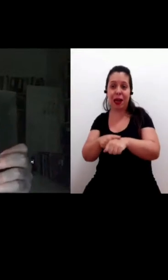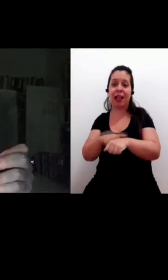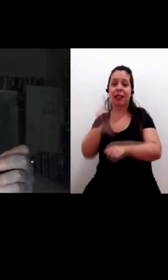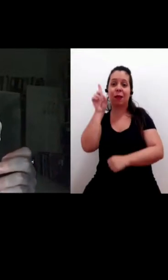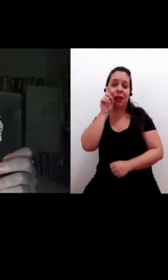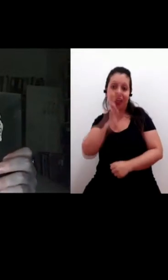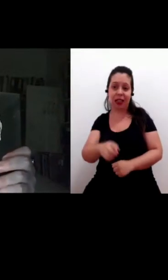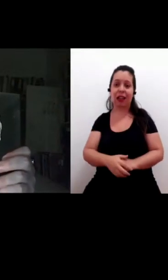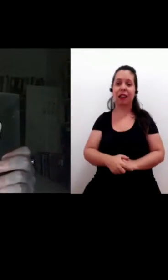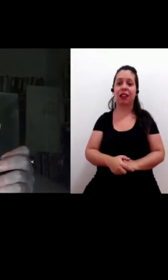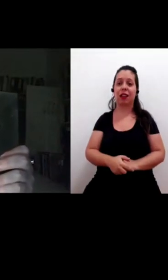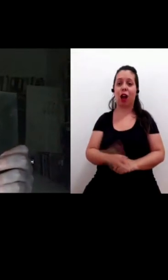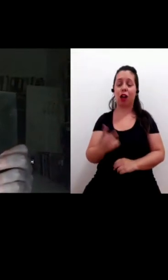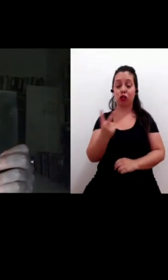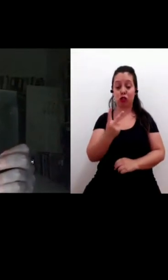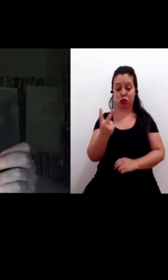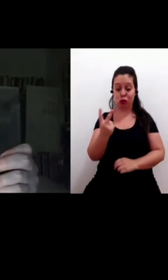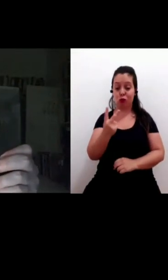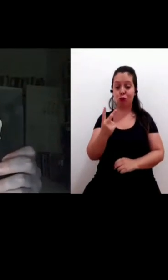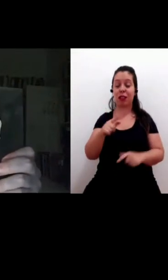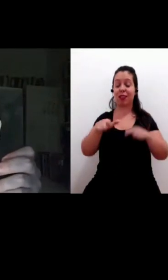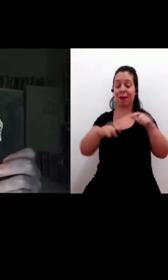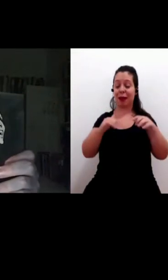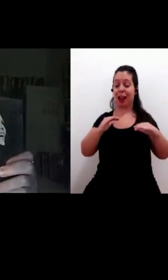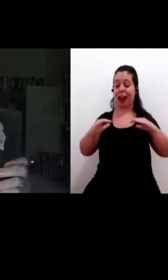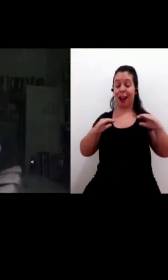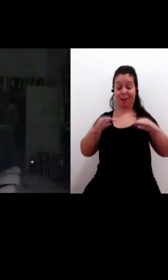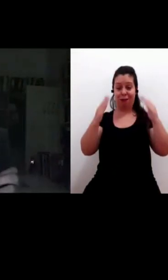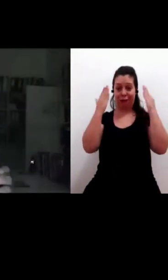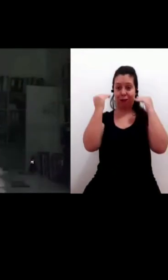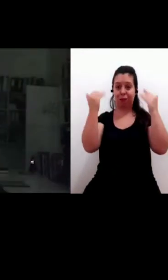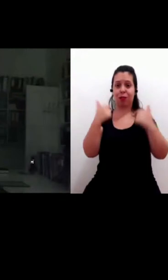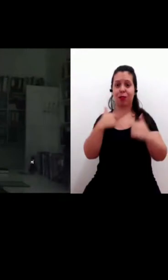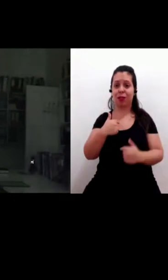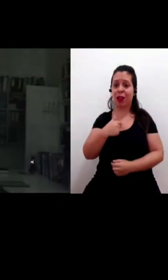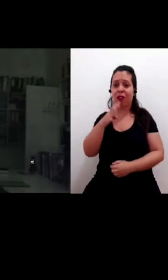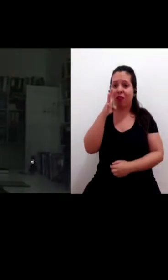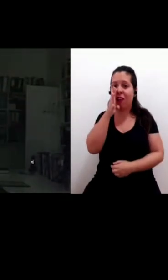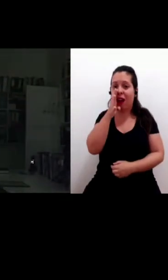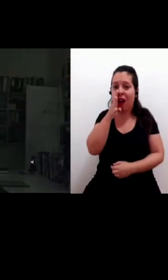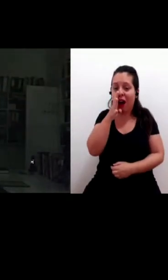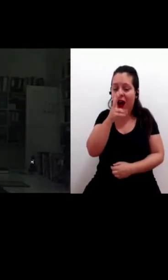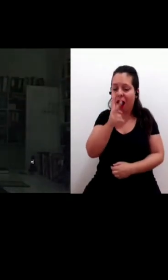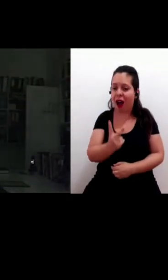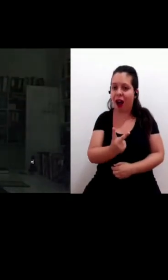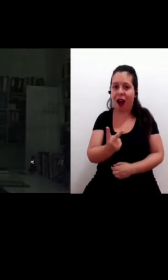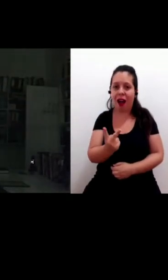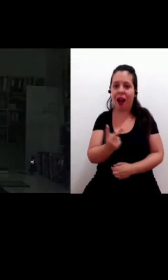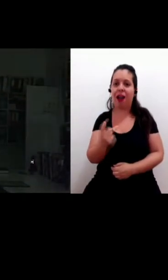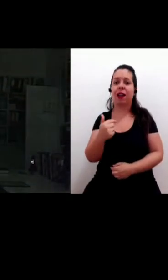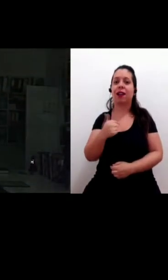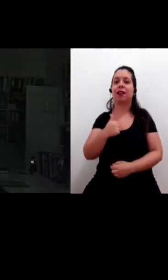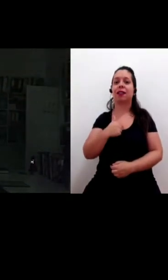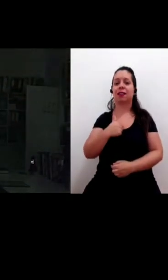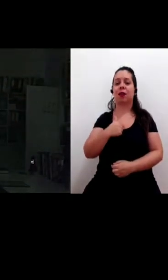became fascinated in the fact that they were like twins. So I took two of their films and intercut